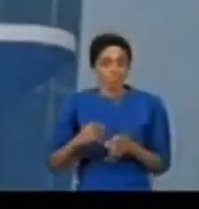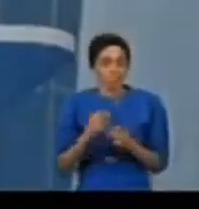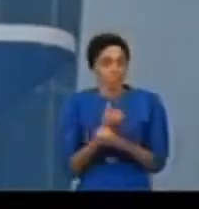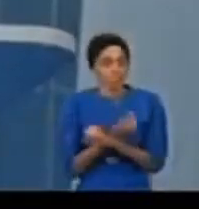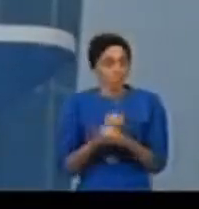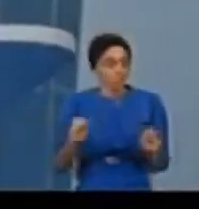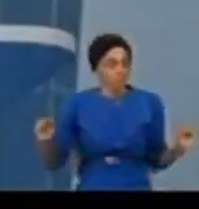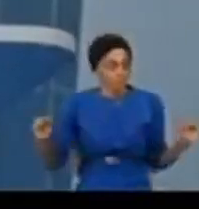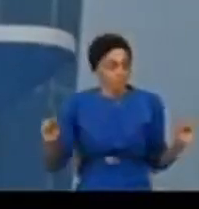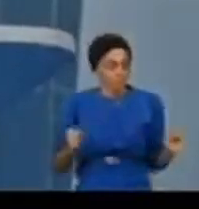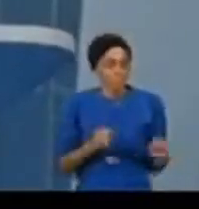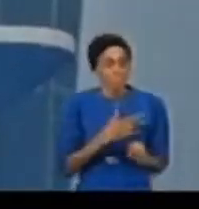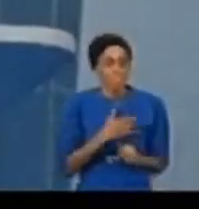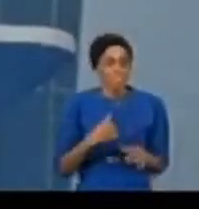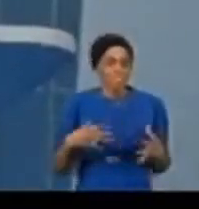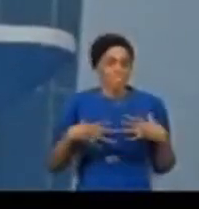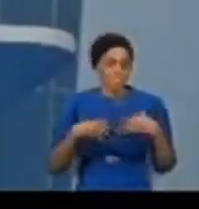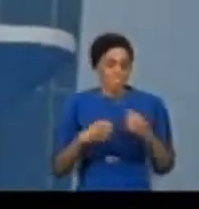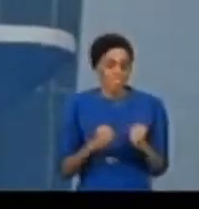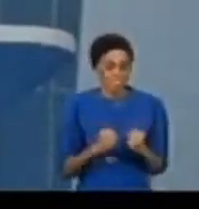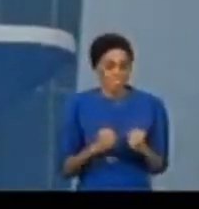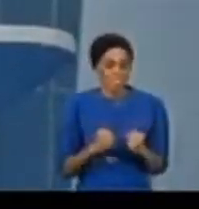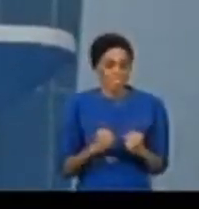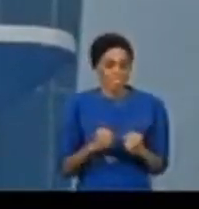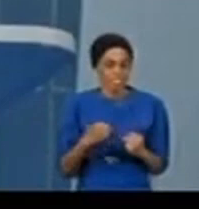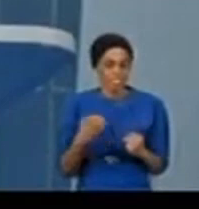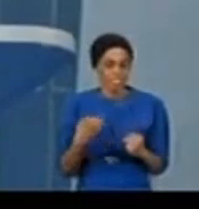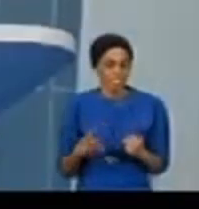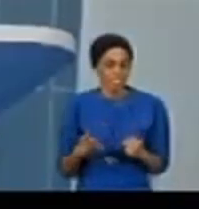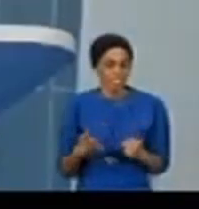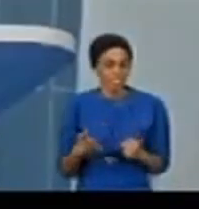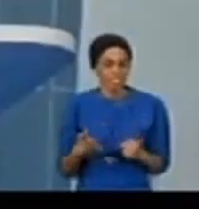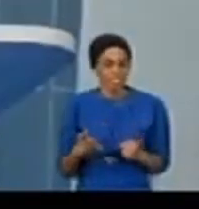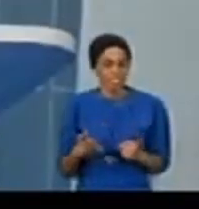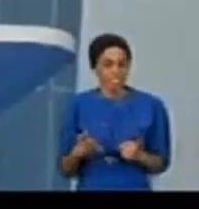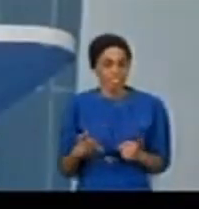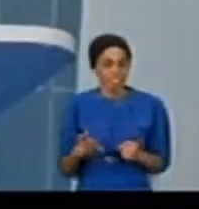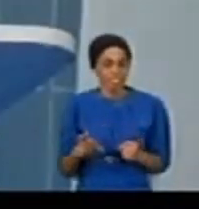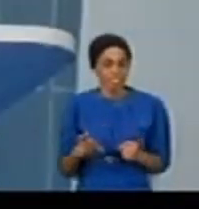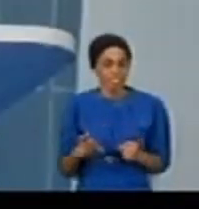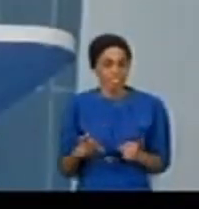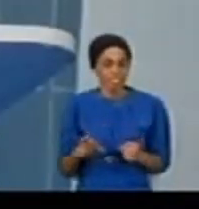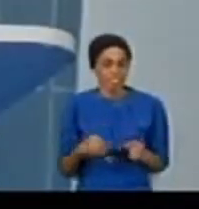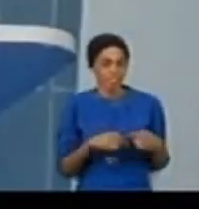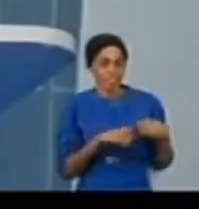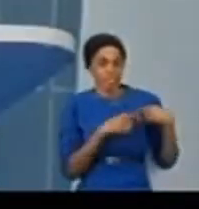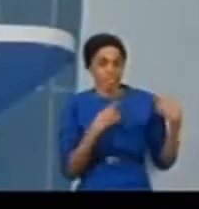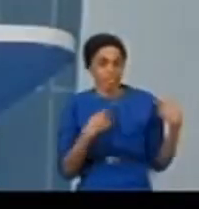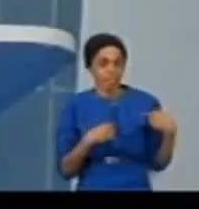Salvation and healing of palpitating heart.